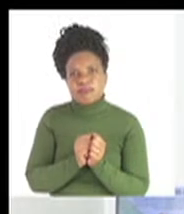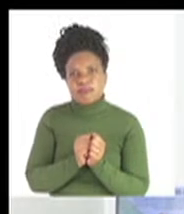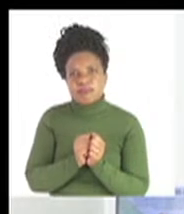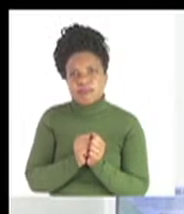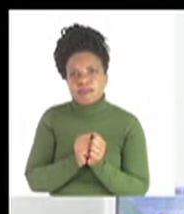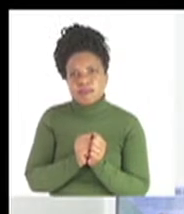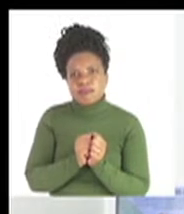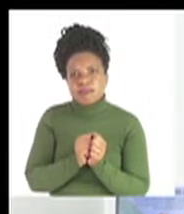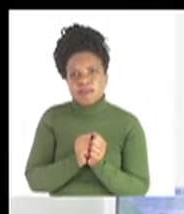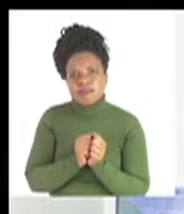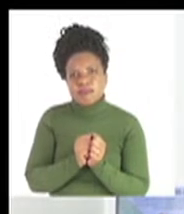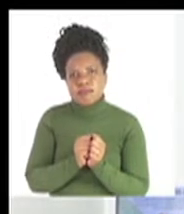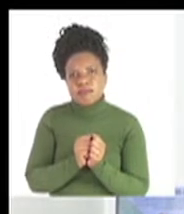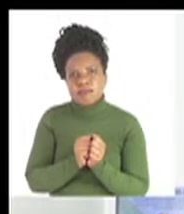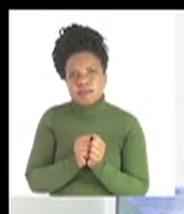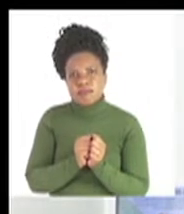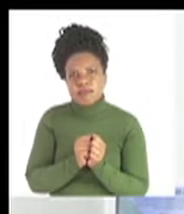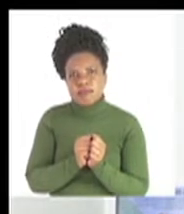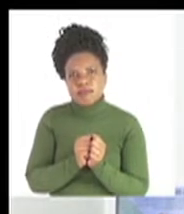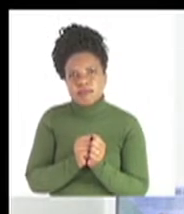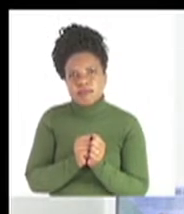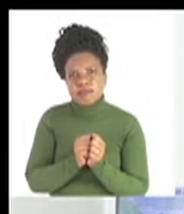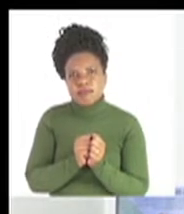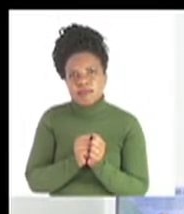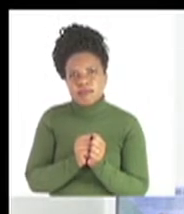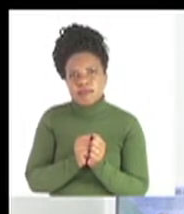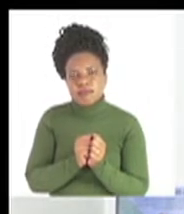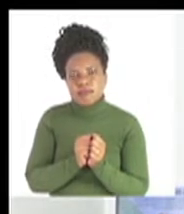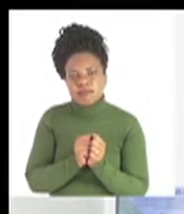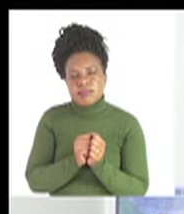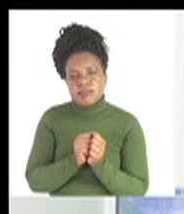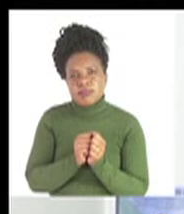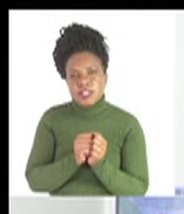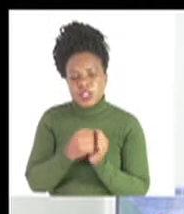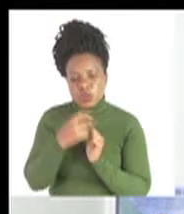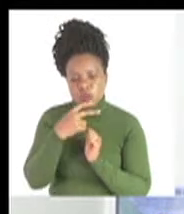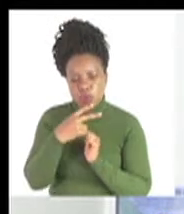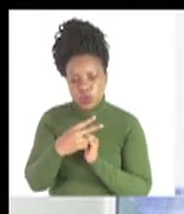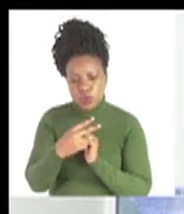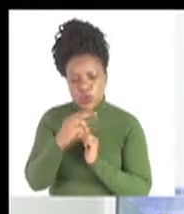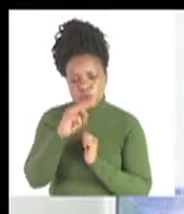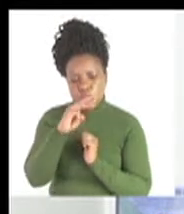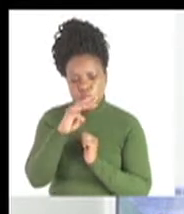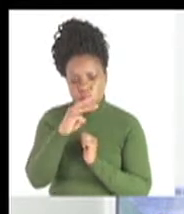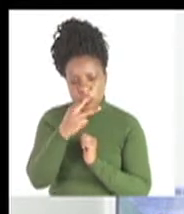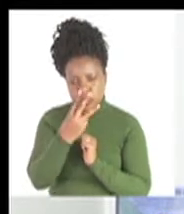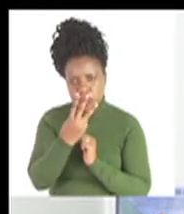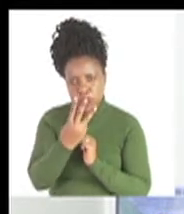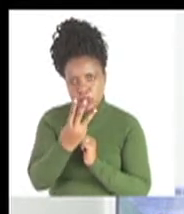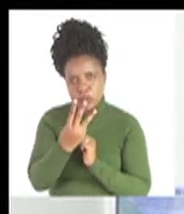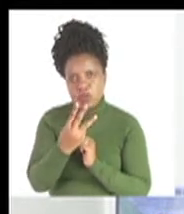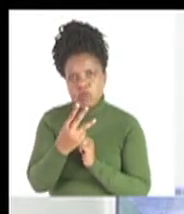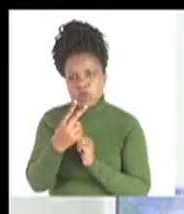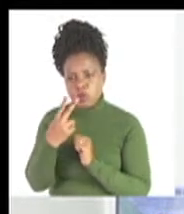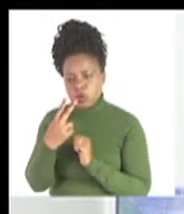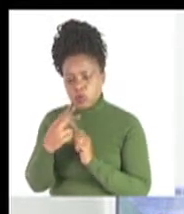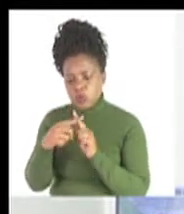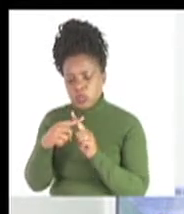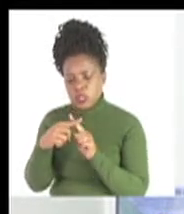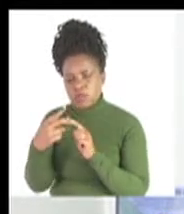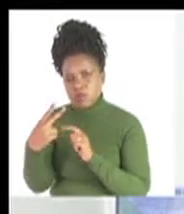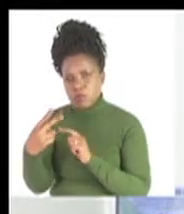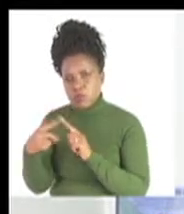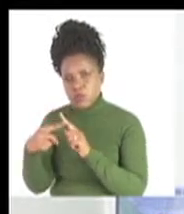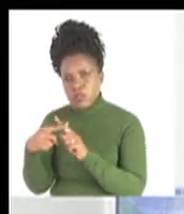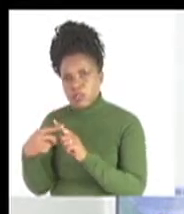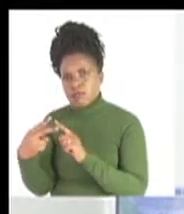times. That's why there is to the power 3 or cube, because it's